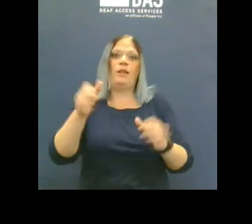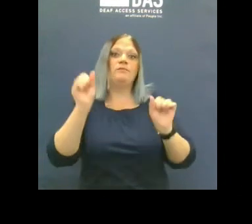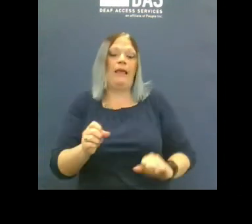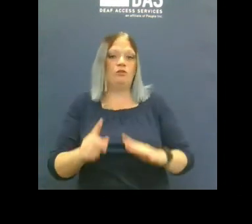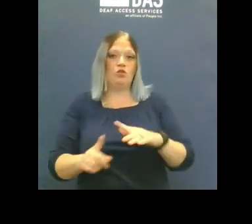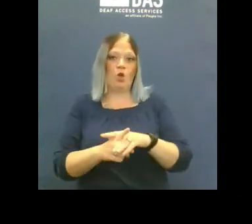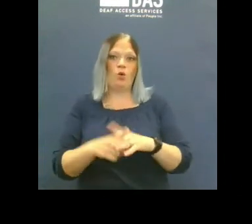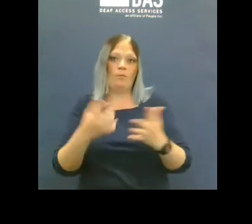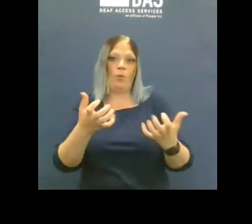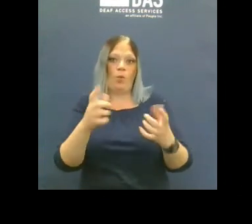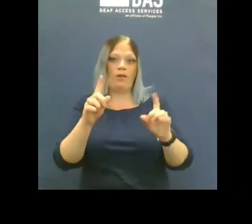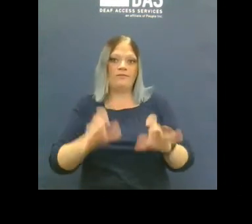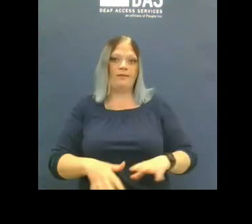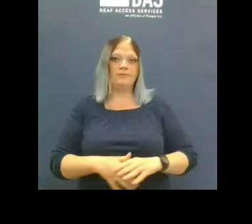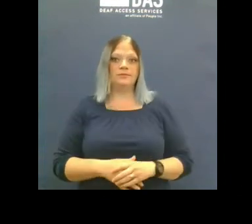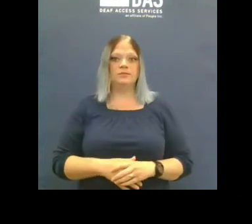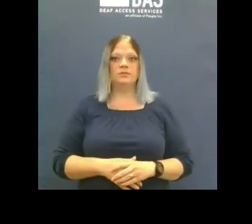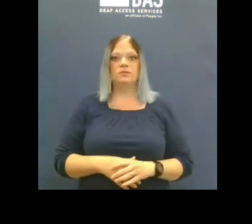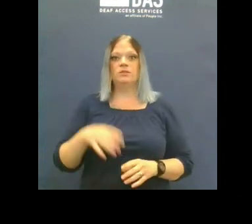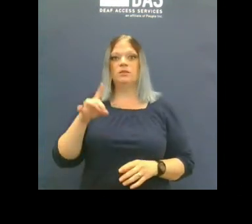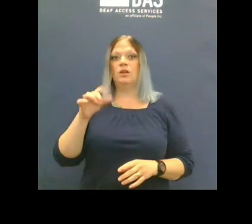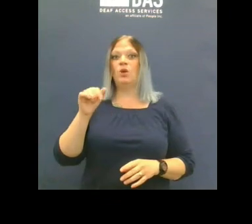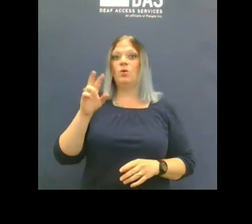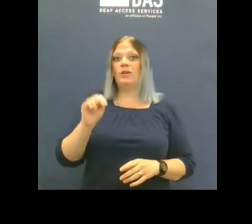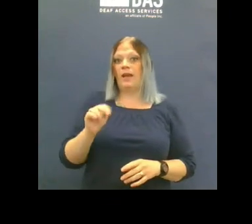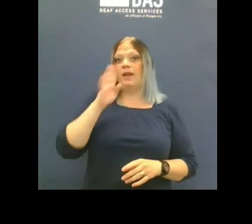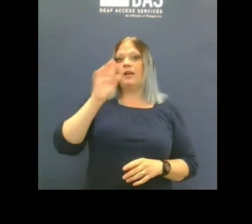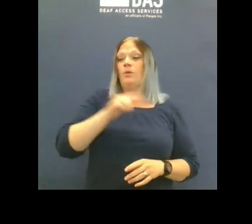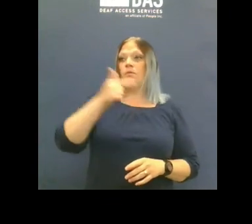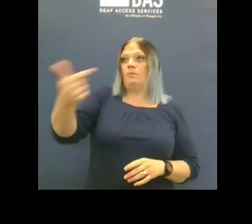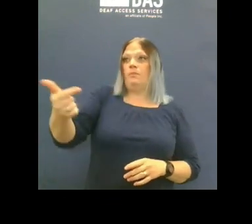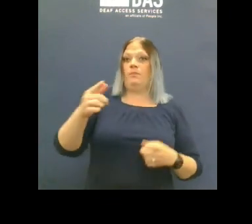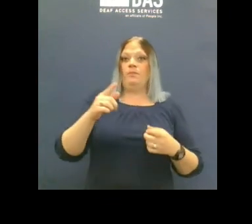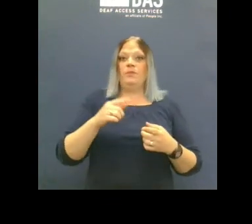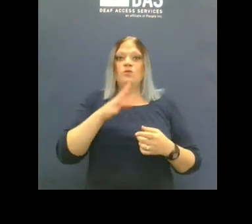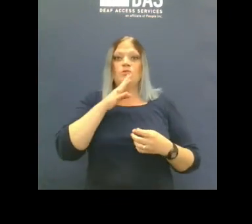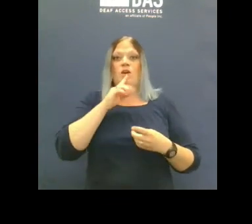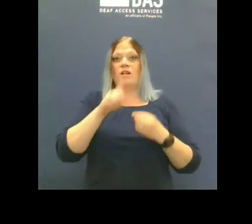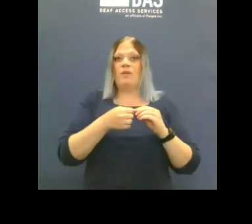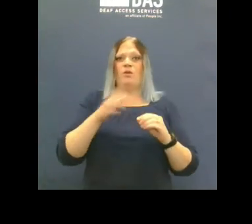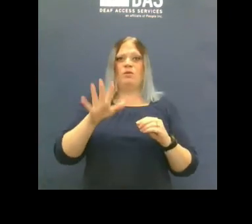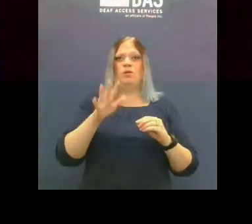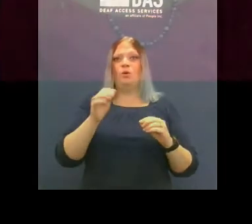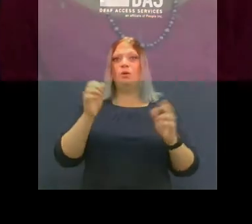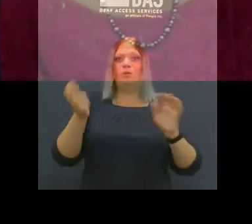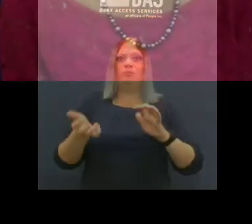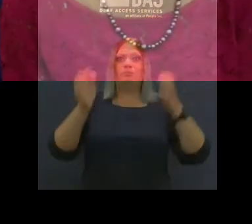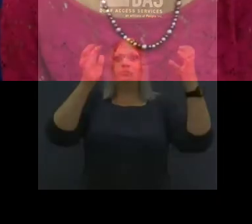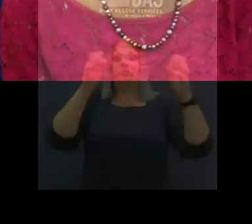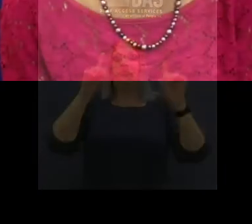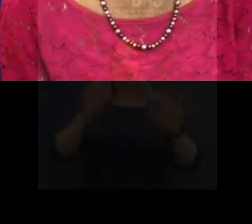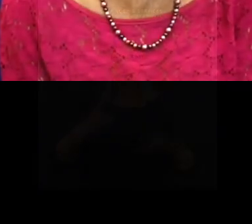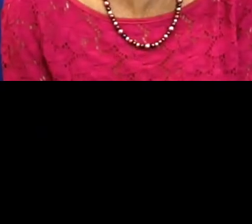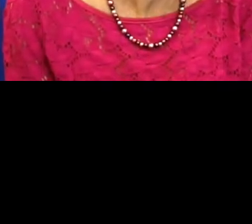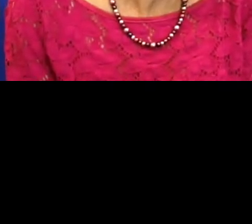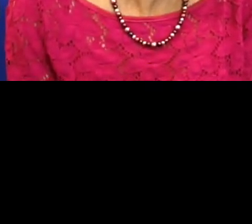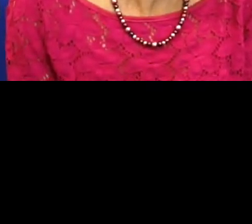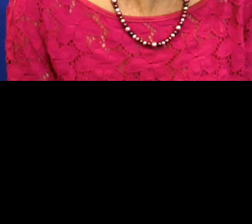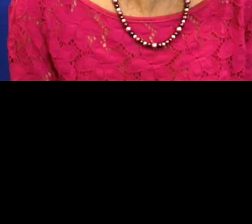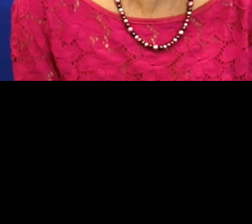done. So Dan, I'm going to turn over to you to talk about your motley crew that is doing the antibody testing for